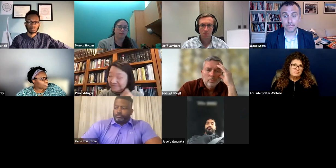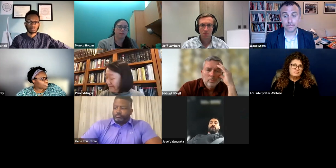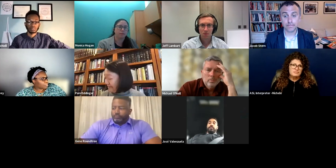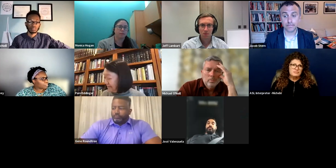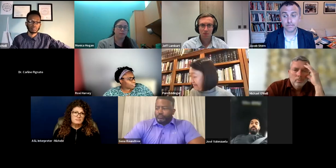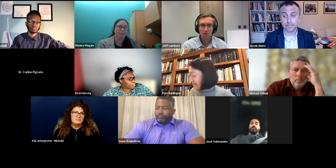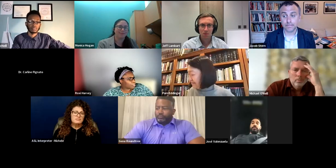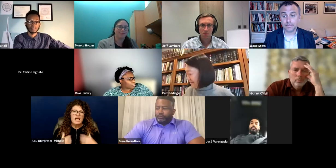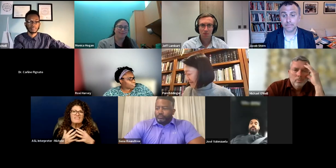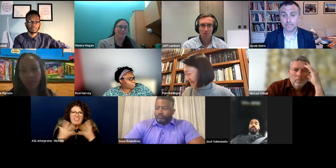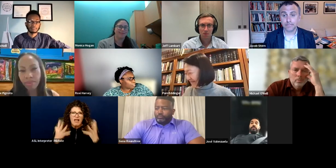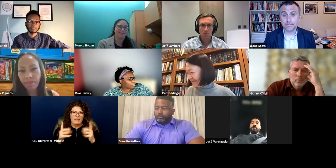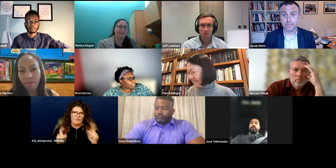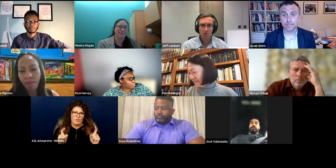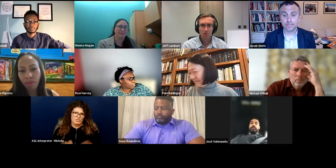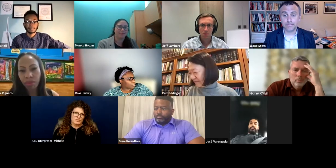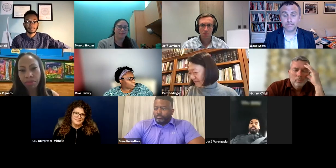I have a lot of questions, actually.